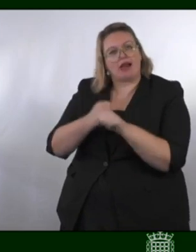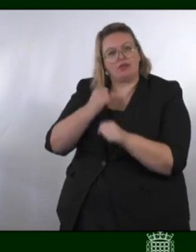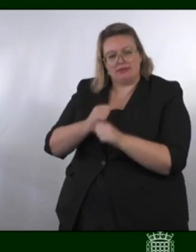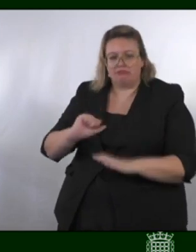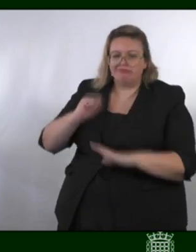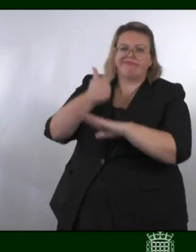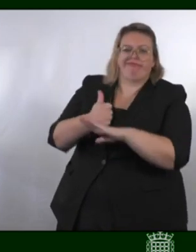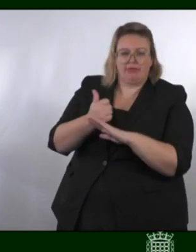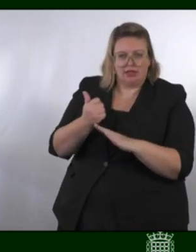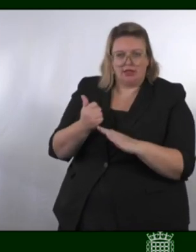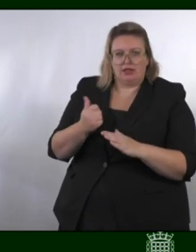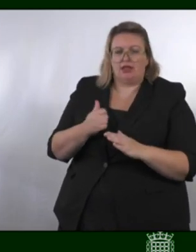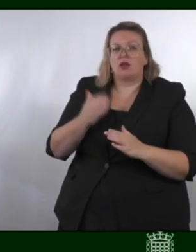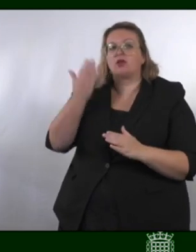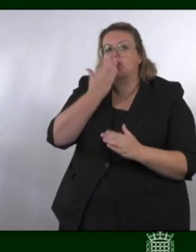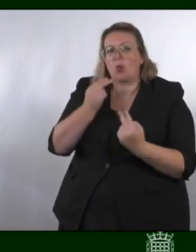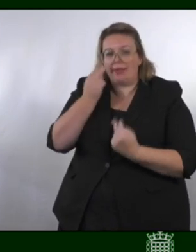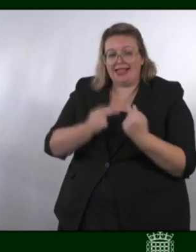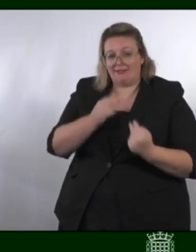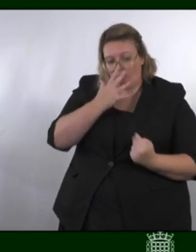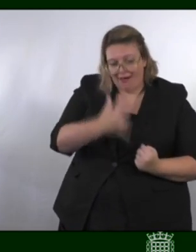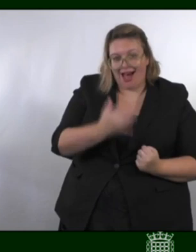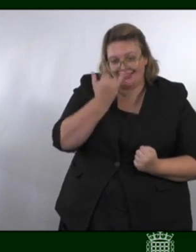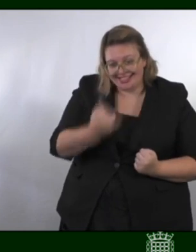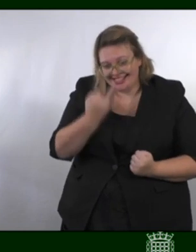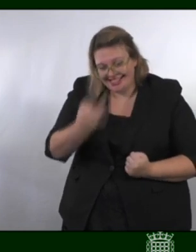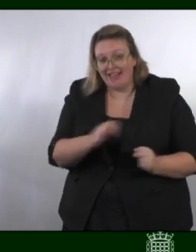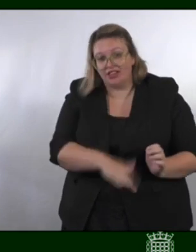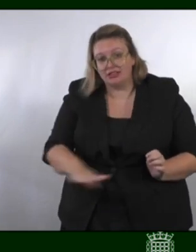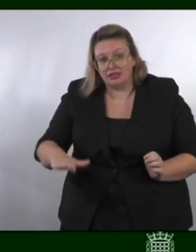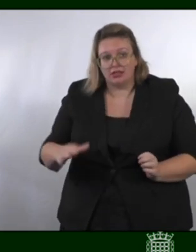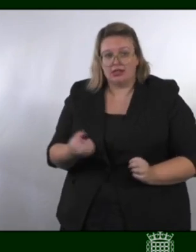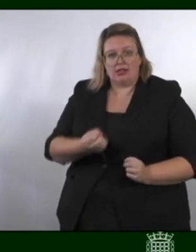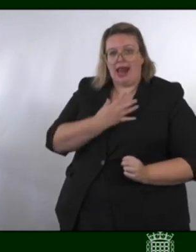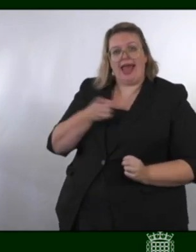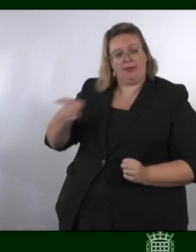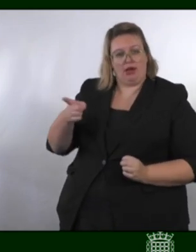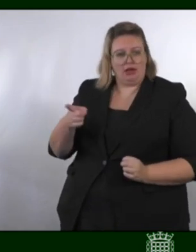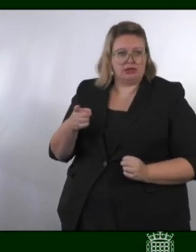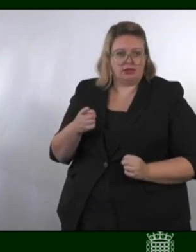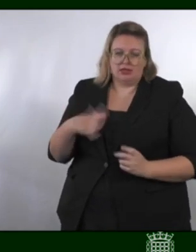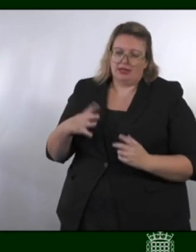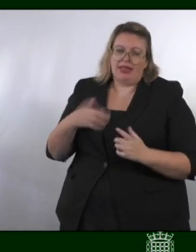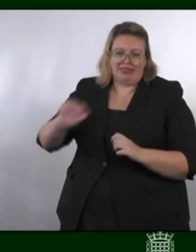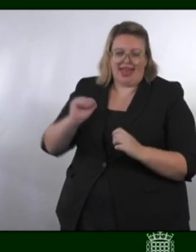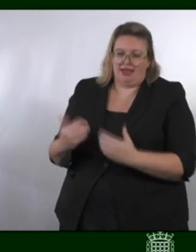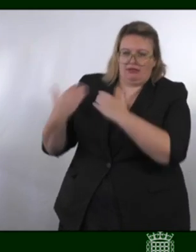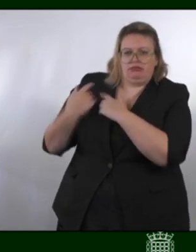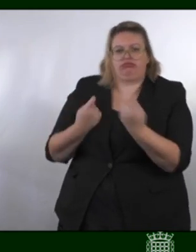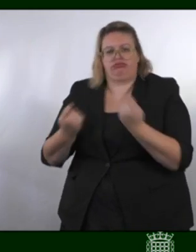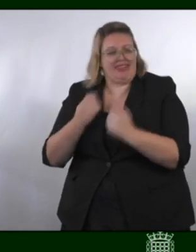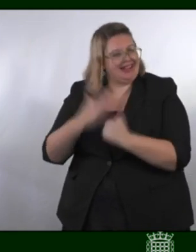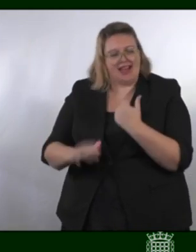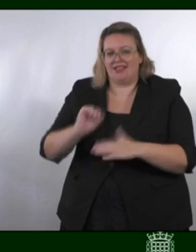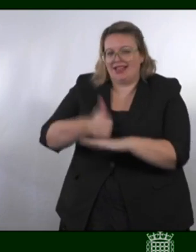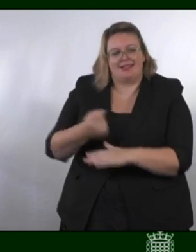5-, 6- and 7-year-olds. The party opposite were in power for 30 of the last 100 years and never did anything like that, Mr.